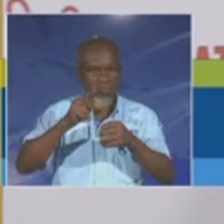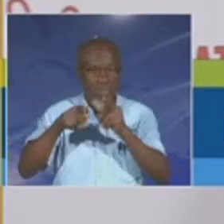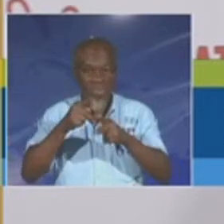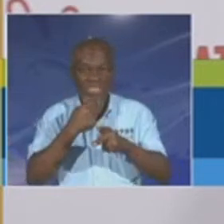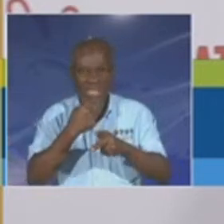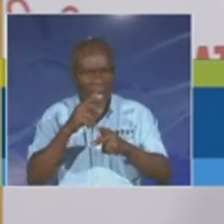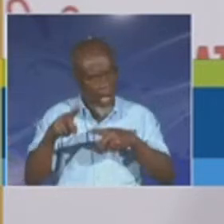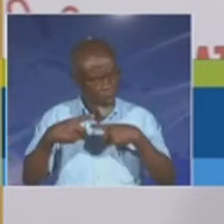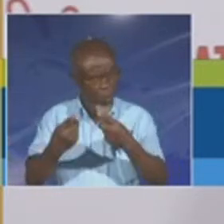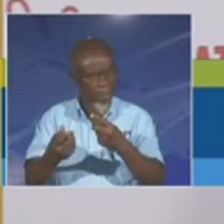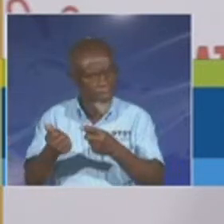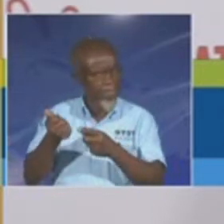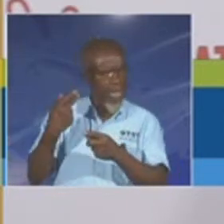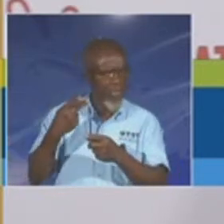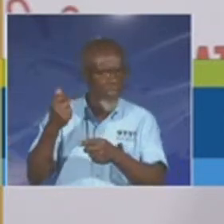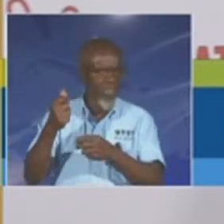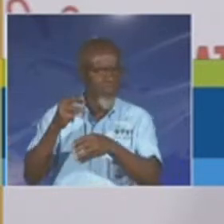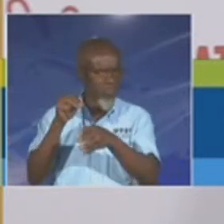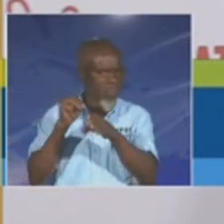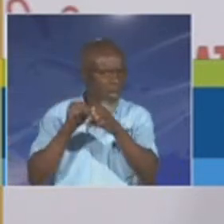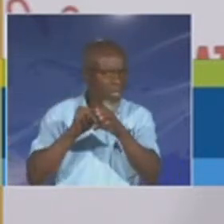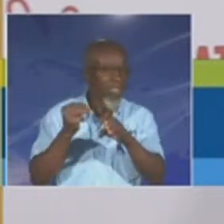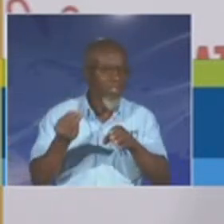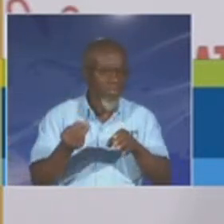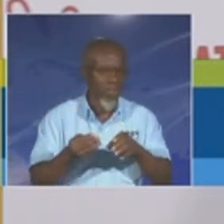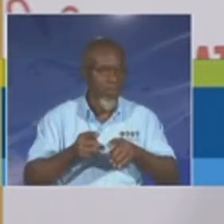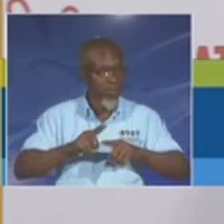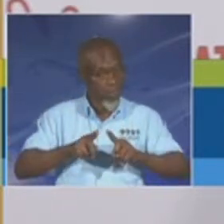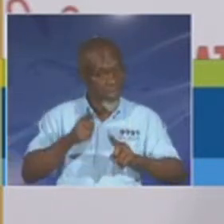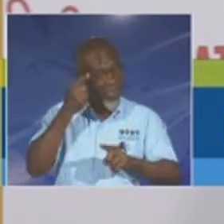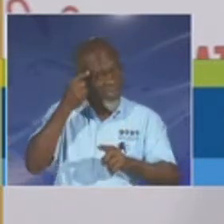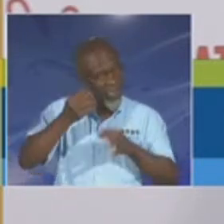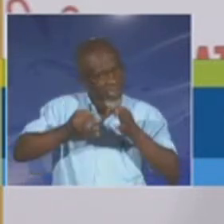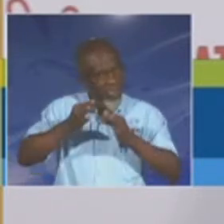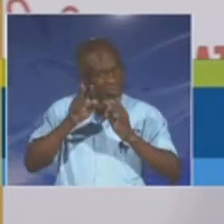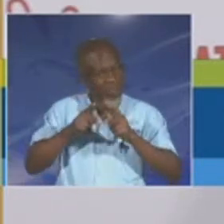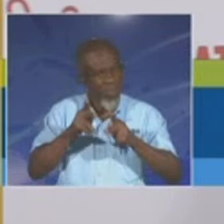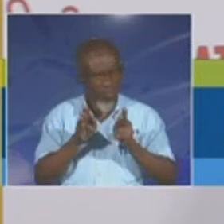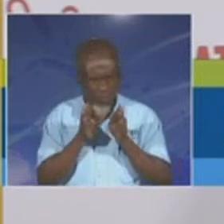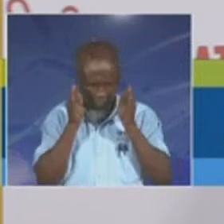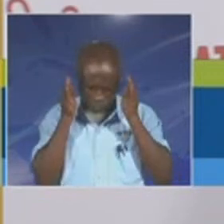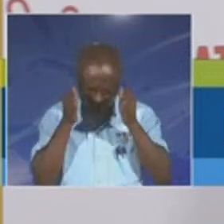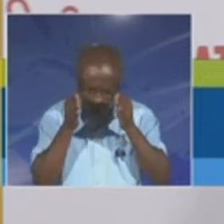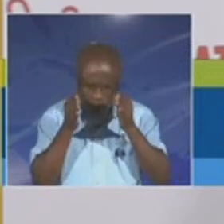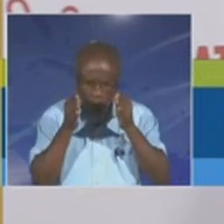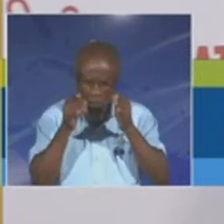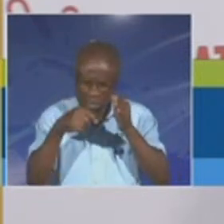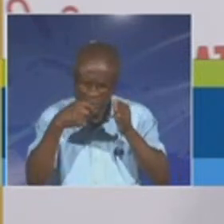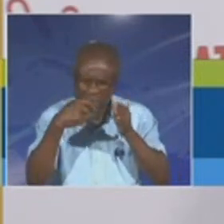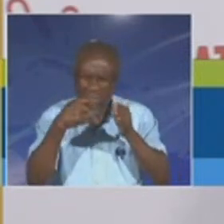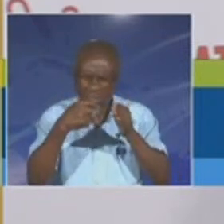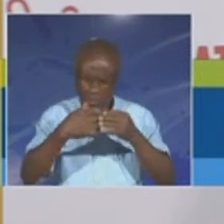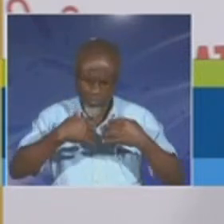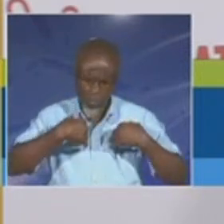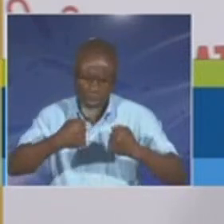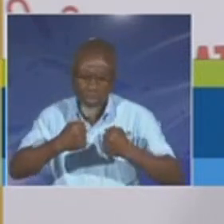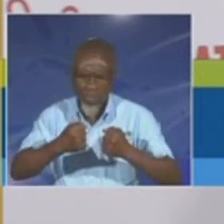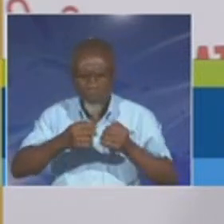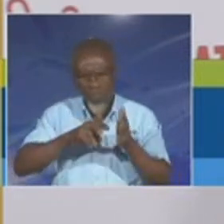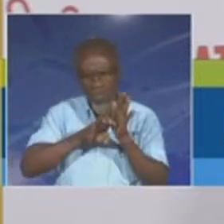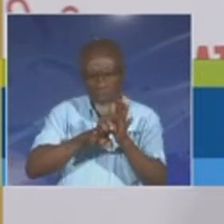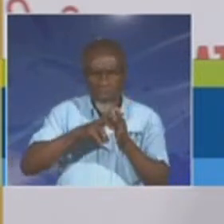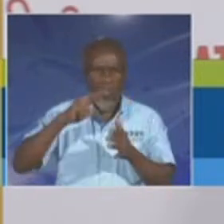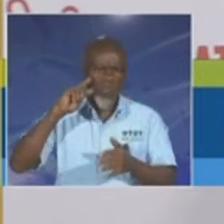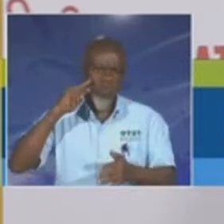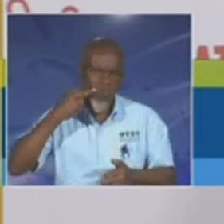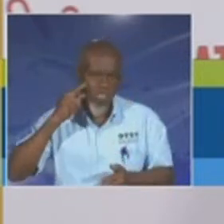that it's going to be easy. But I think that if people focused on eating the healthier options in terms of the vegetables, even